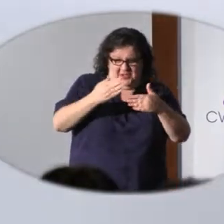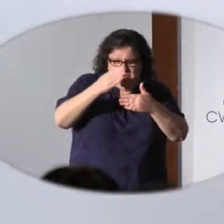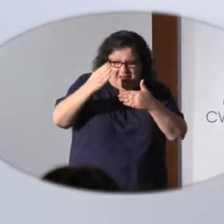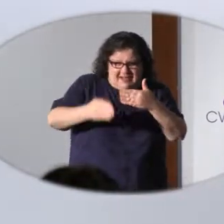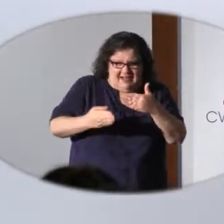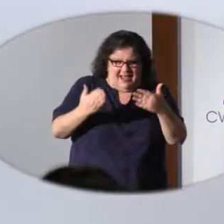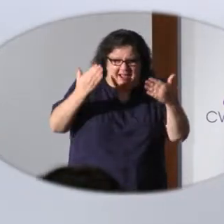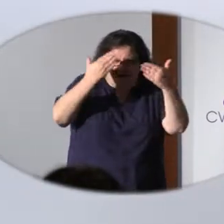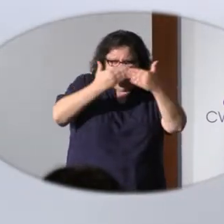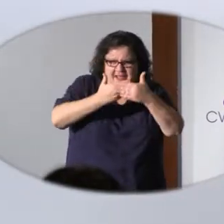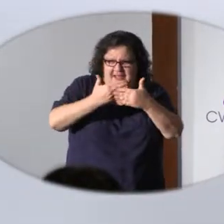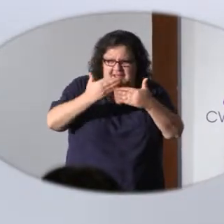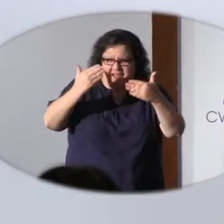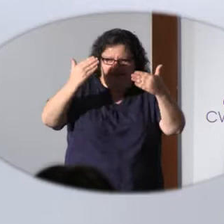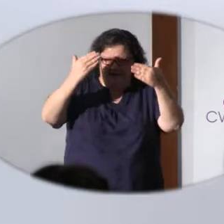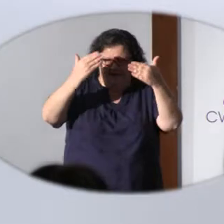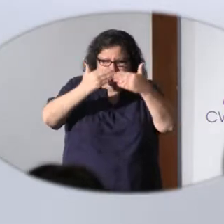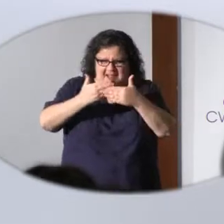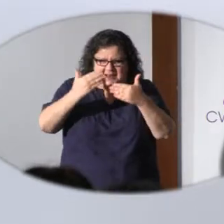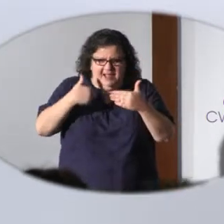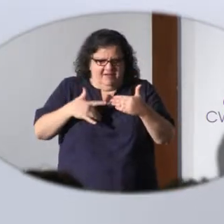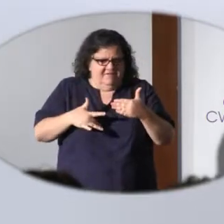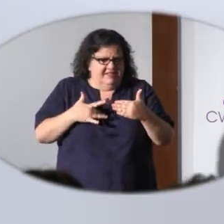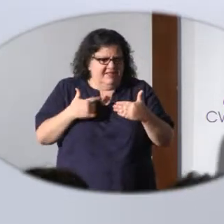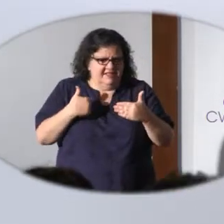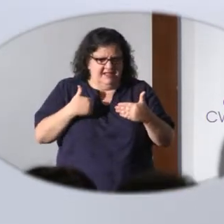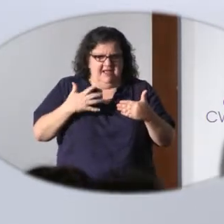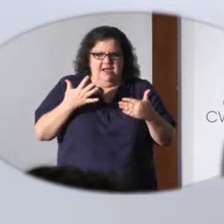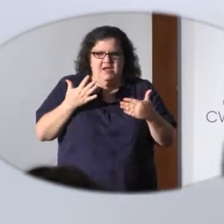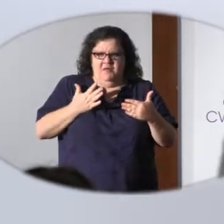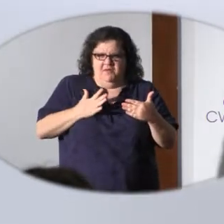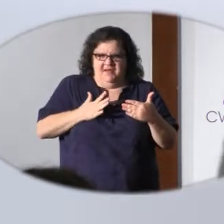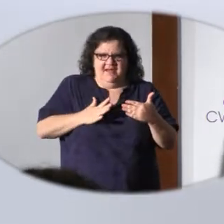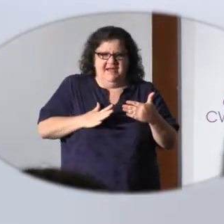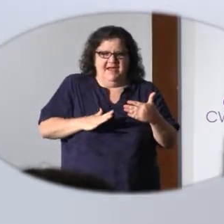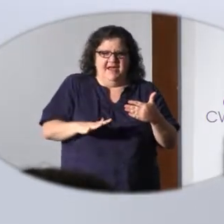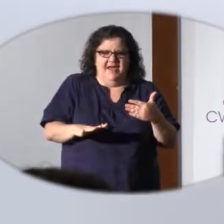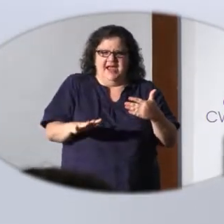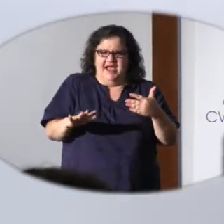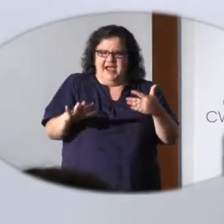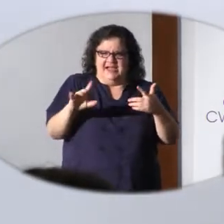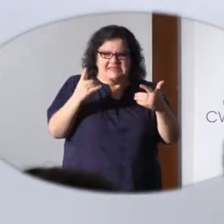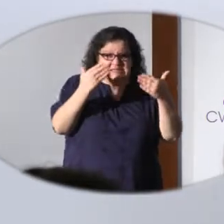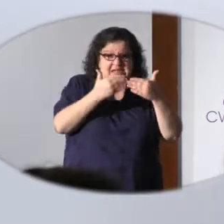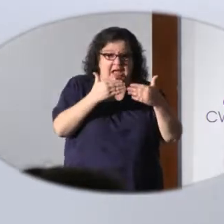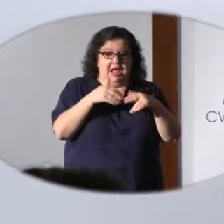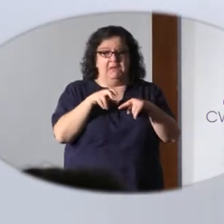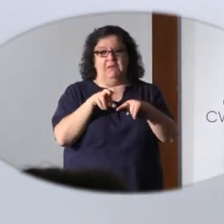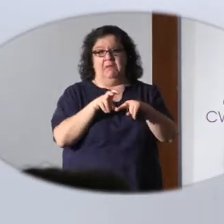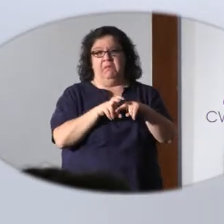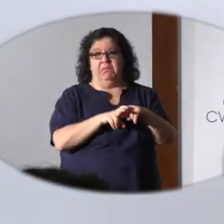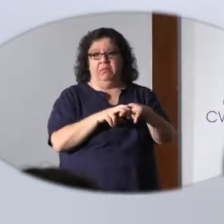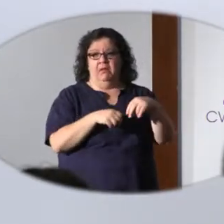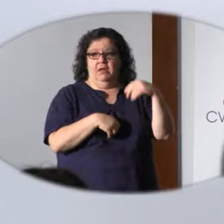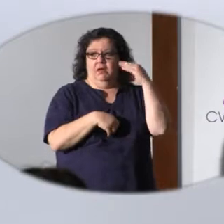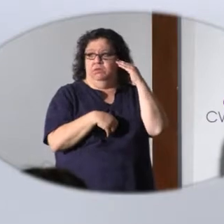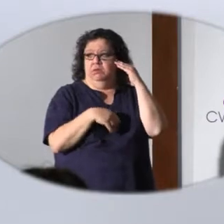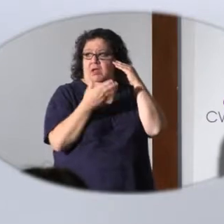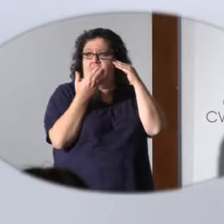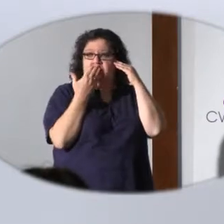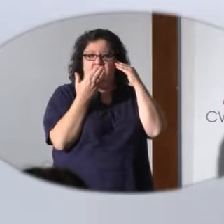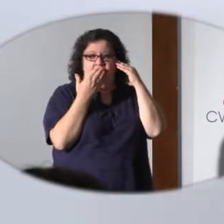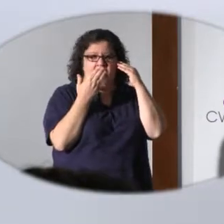out before the night passes by. I won't just sit around